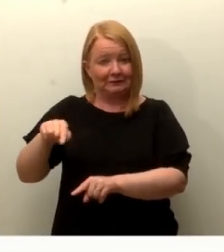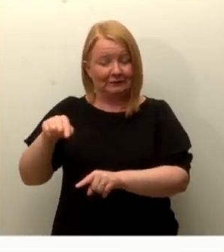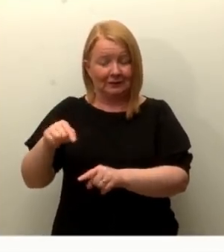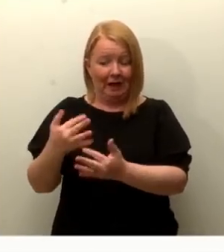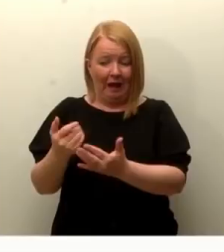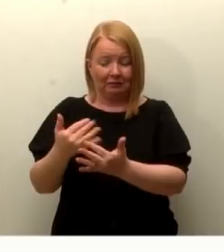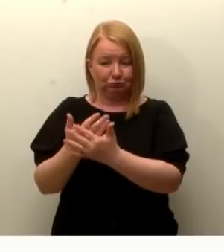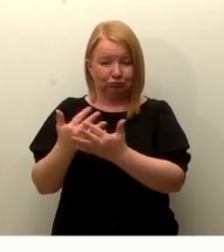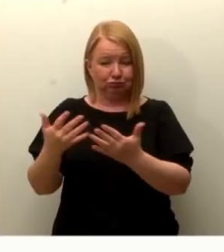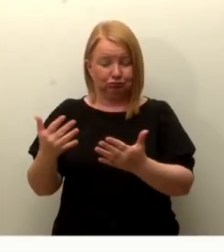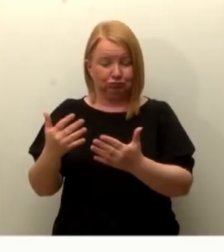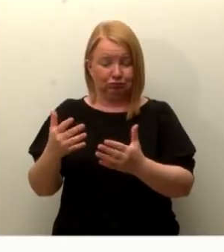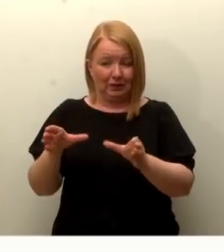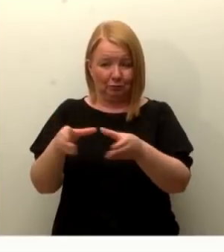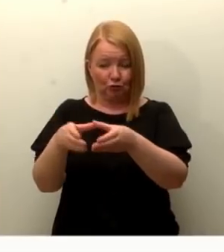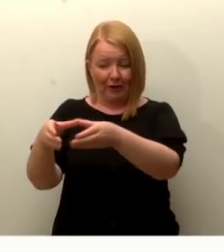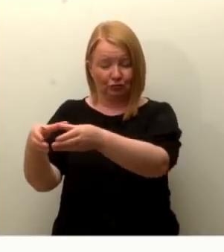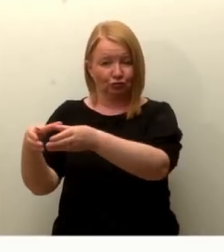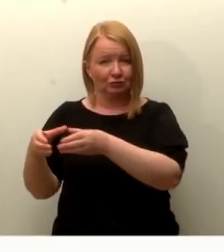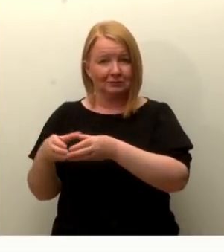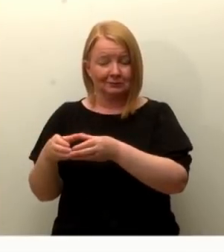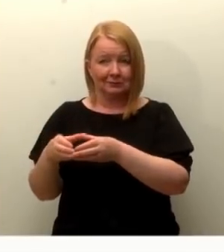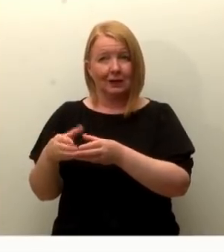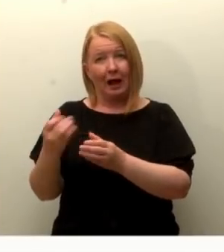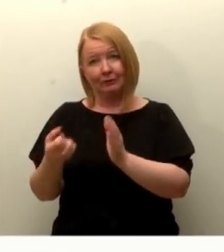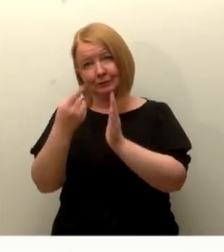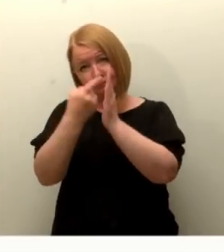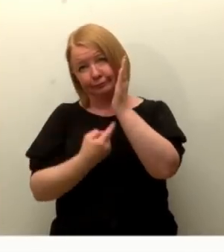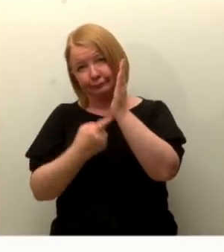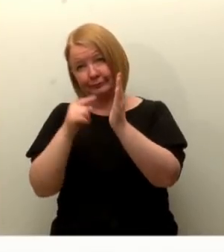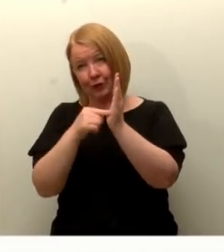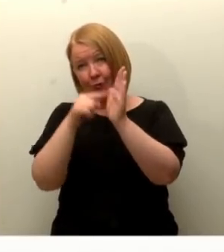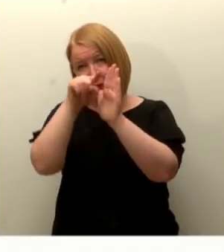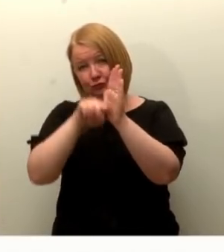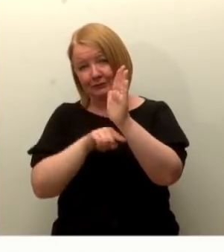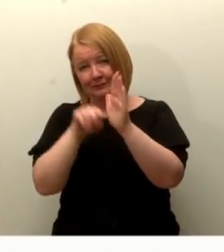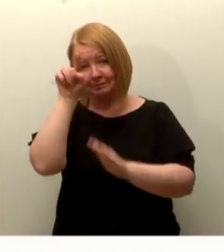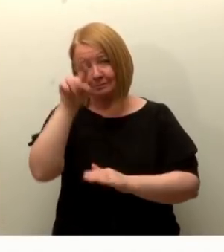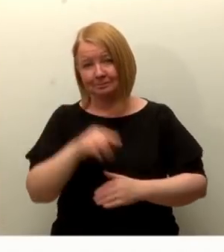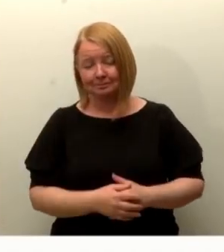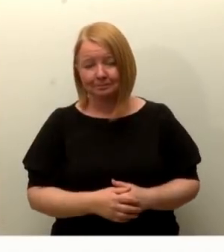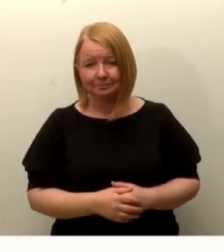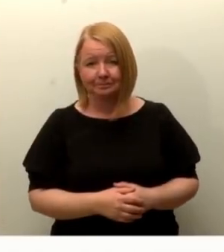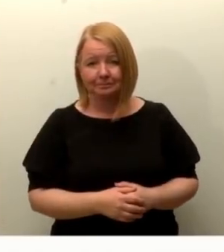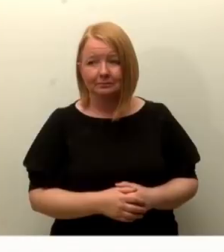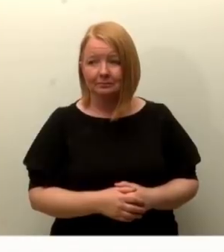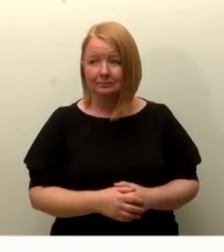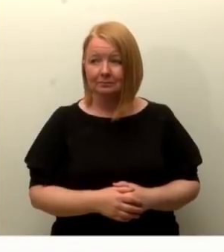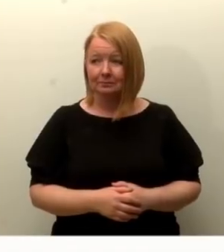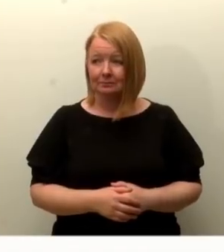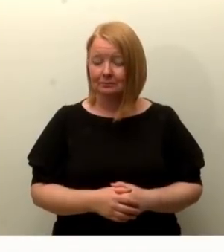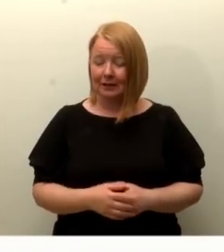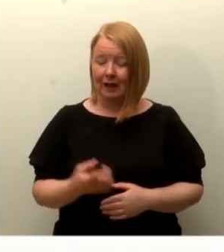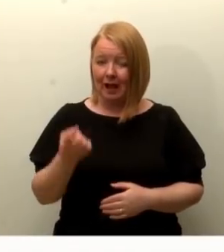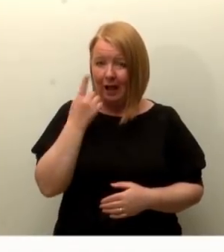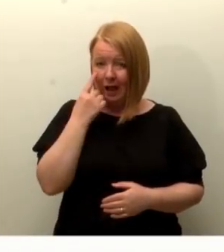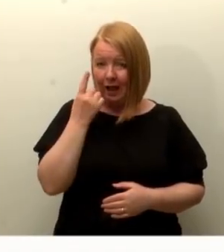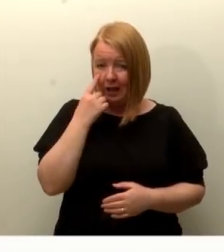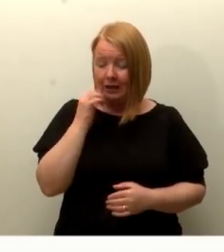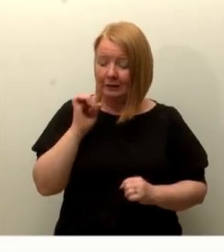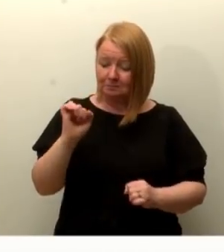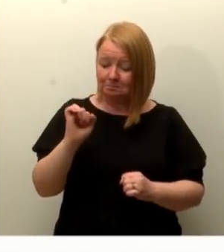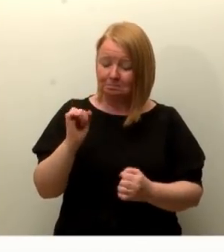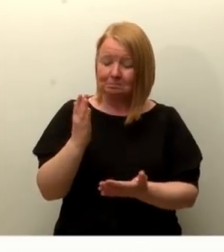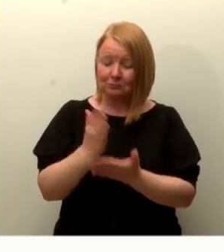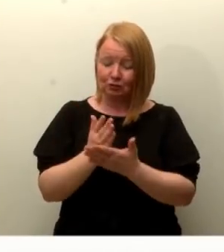many specialized branches as detailed on the screen. I have personally witnessed the Sancheti